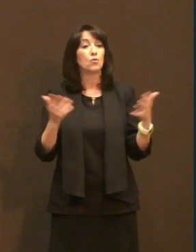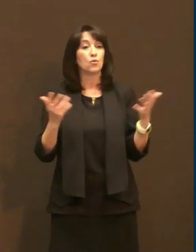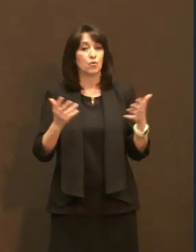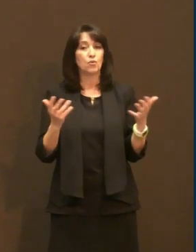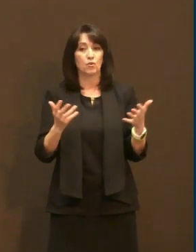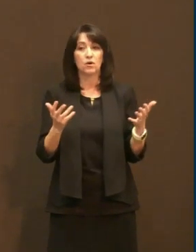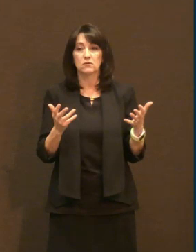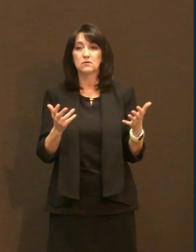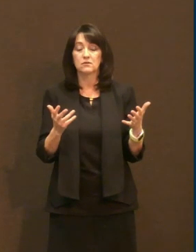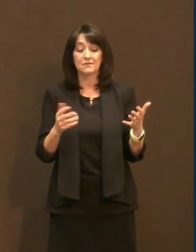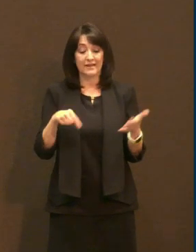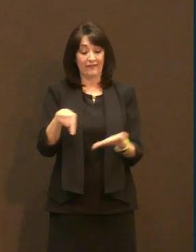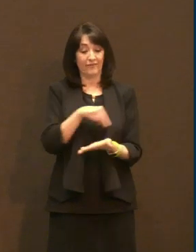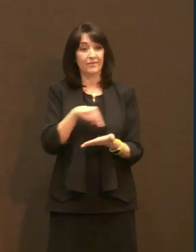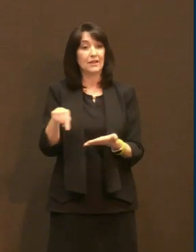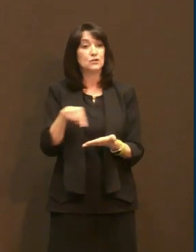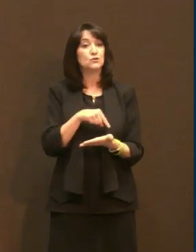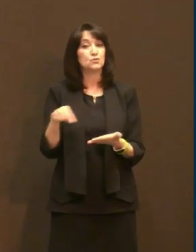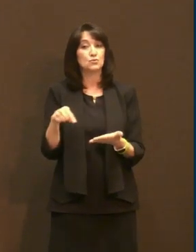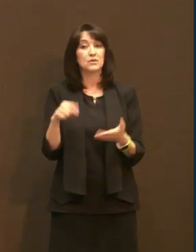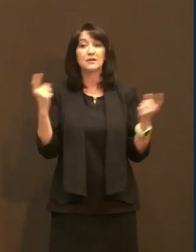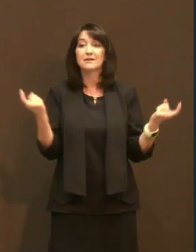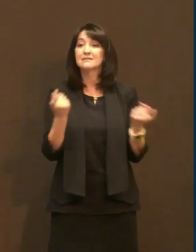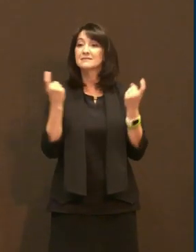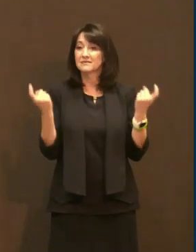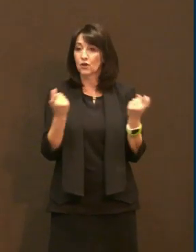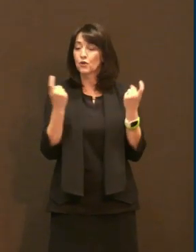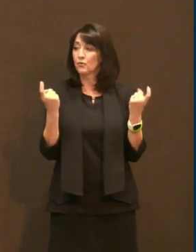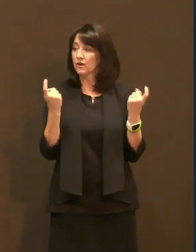Week. And I